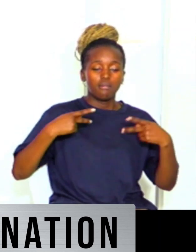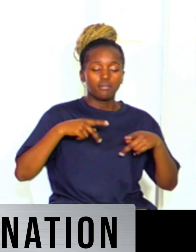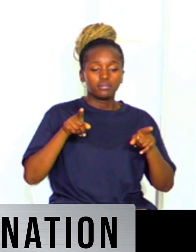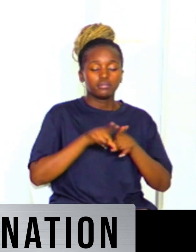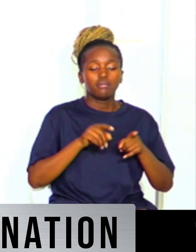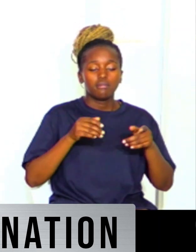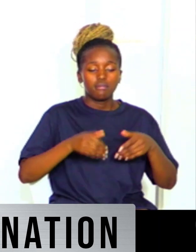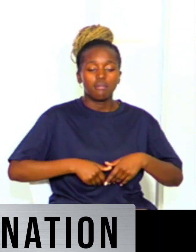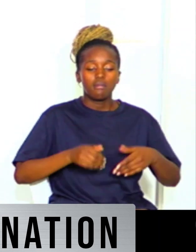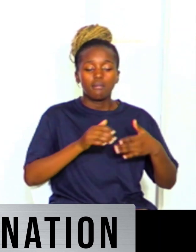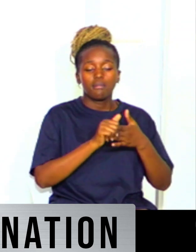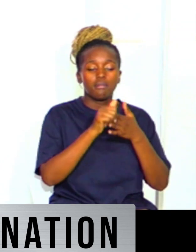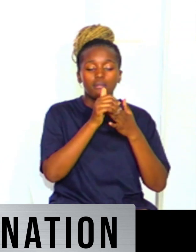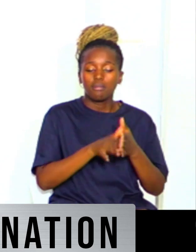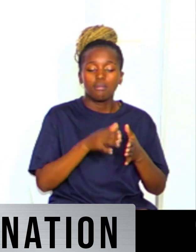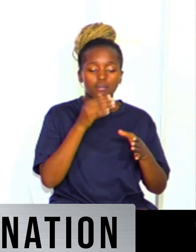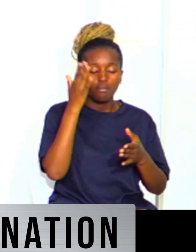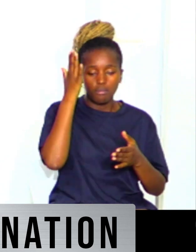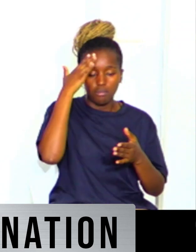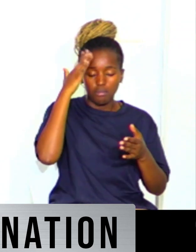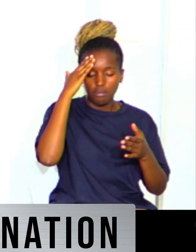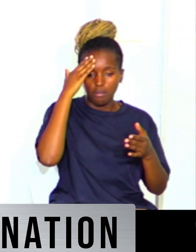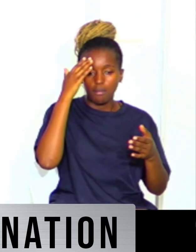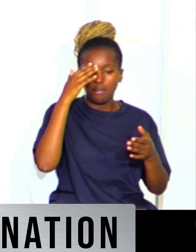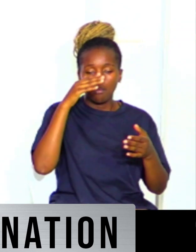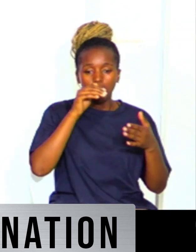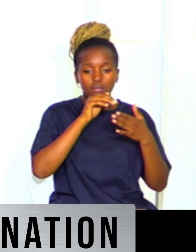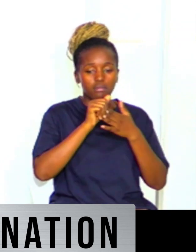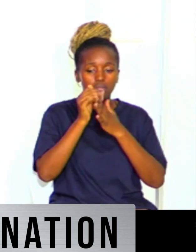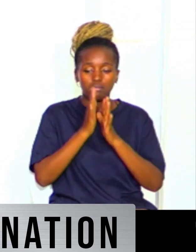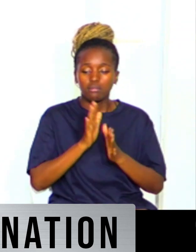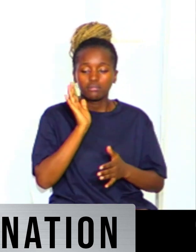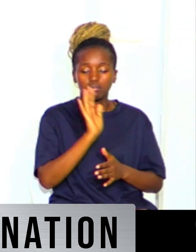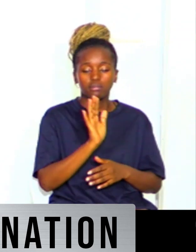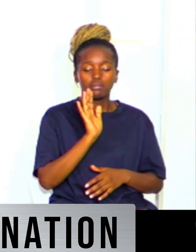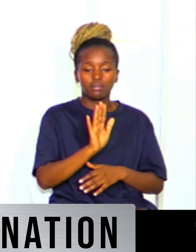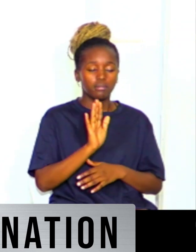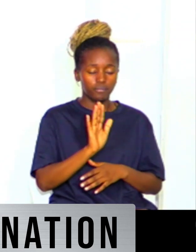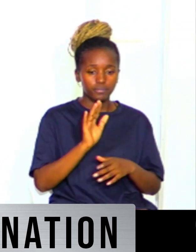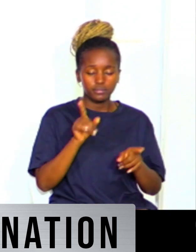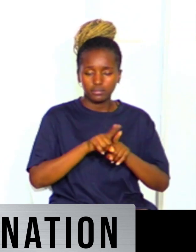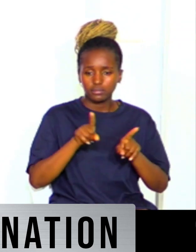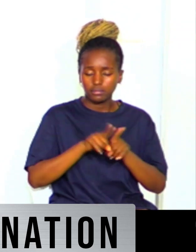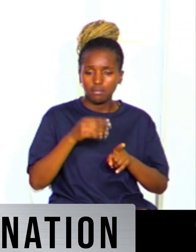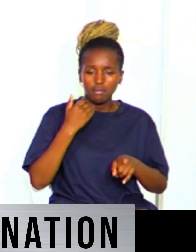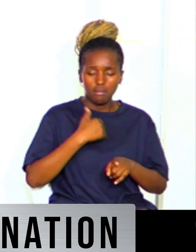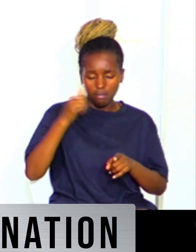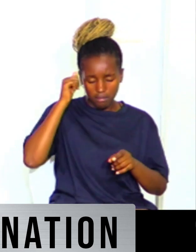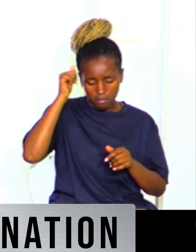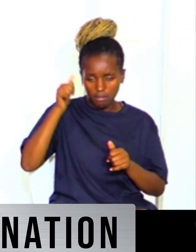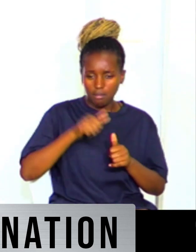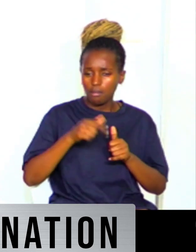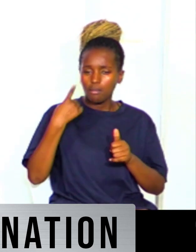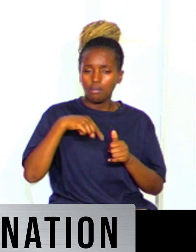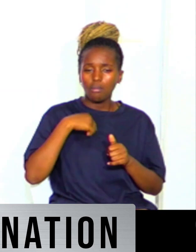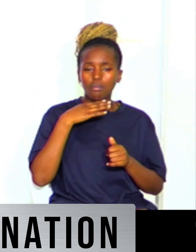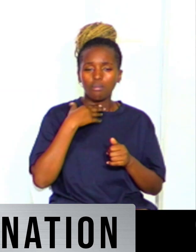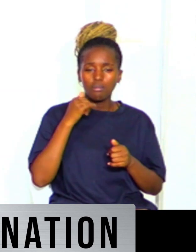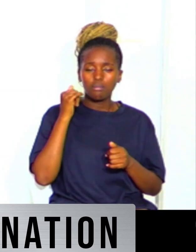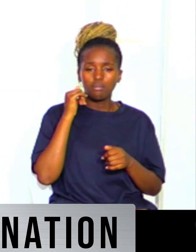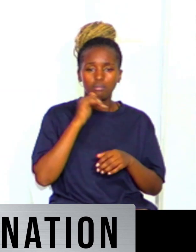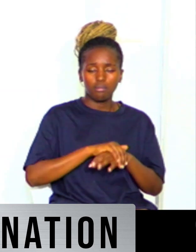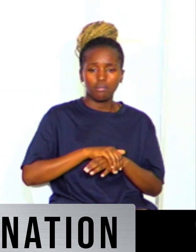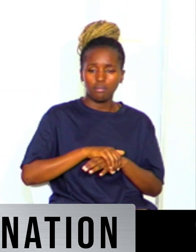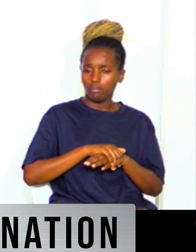true. The other day as PWDs, we had a bill assented to by Crystal Asige. Yes. We